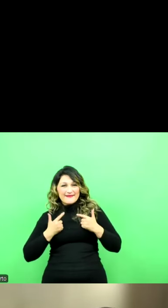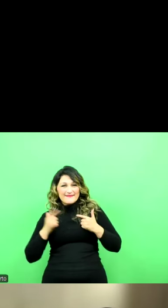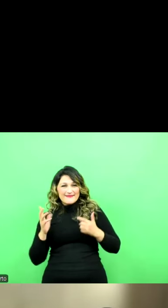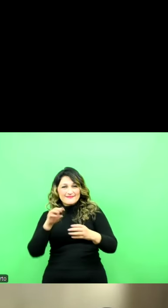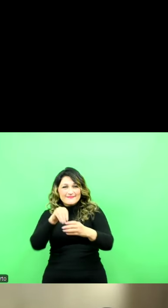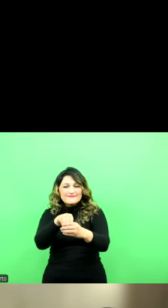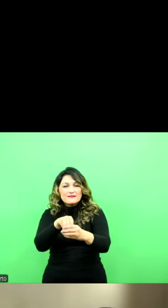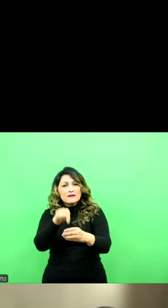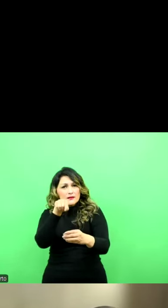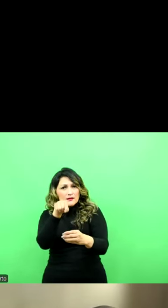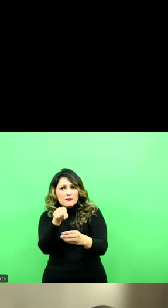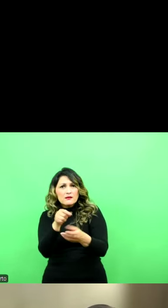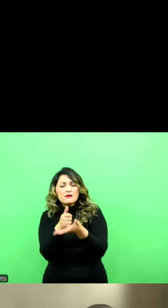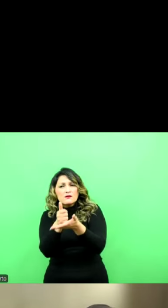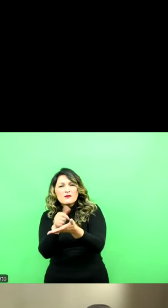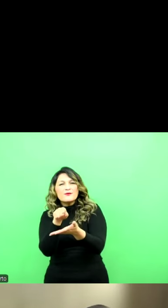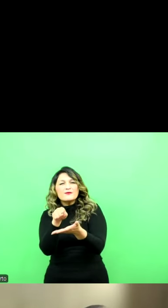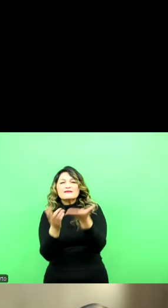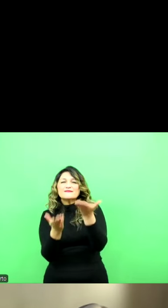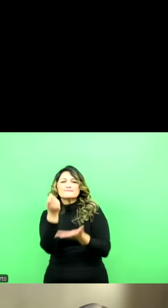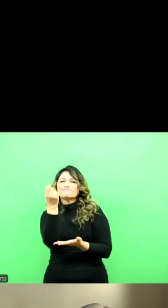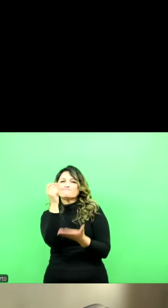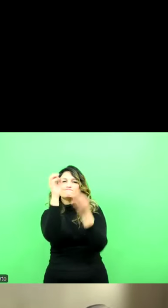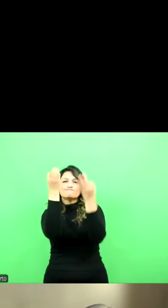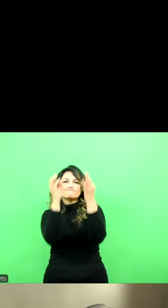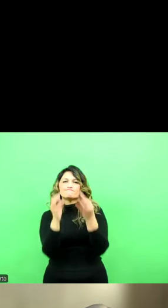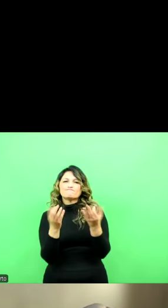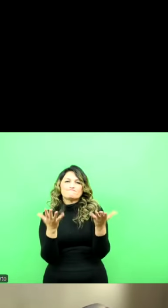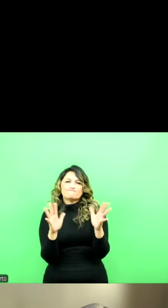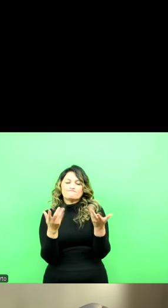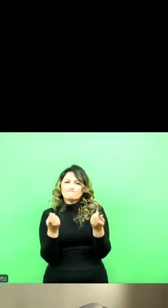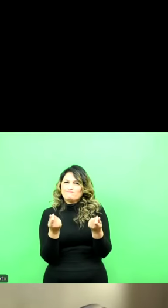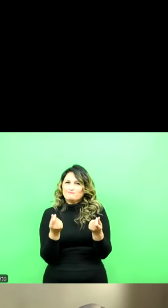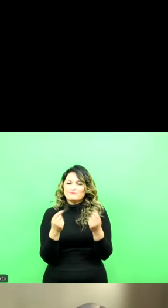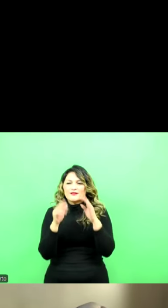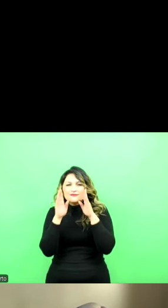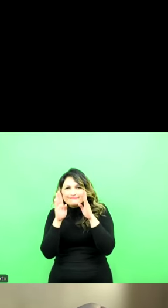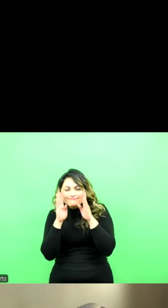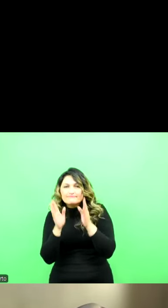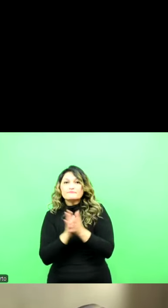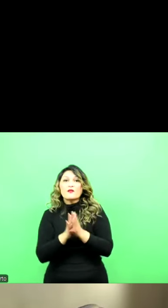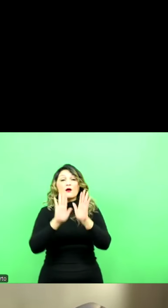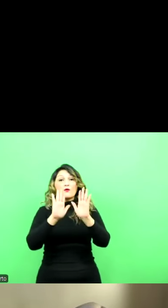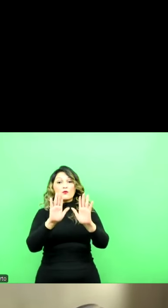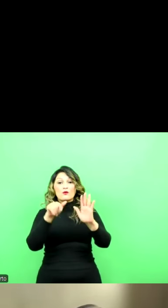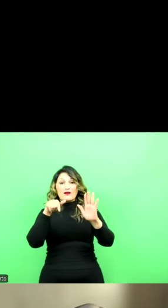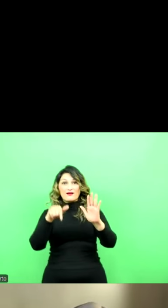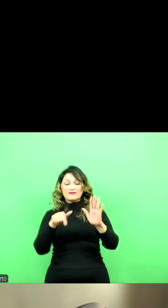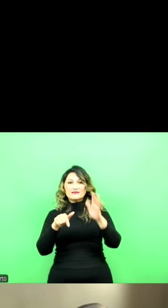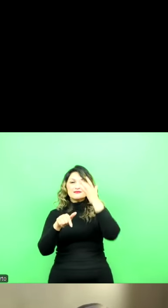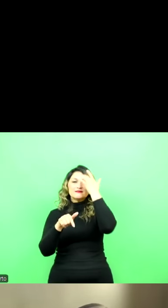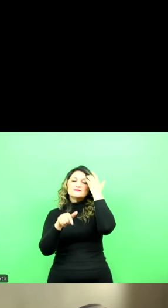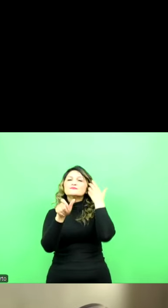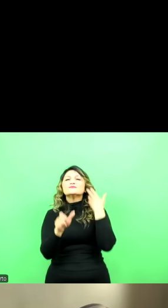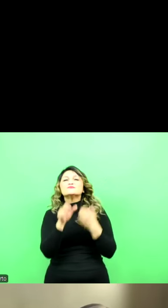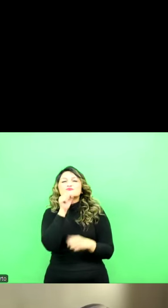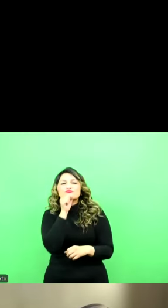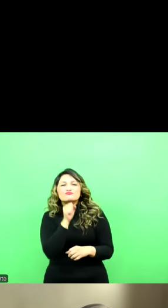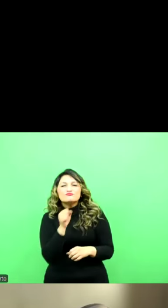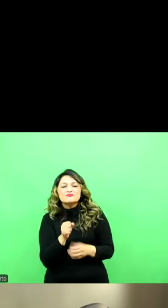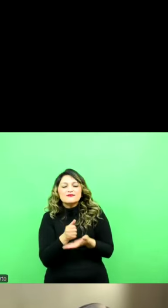in terms of evacuating people, there's the issue too of moving walkers, wheelchairs,